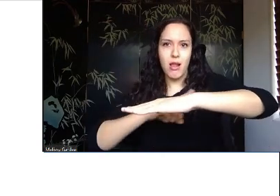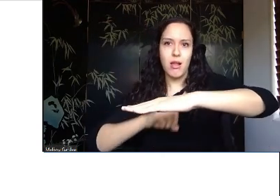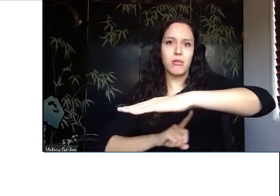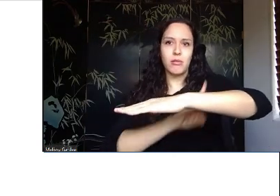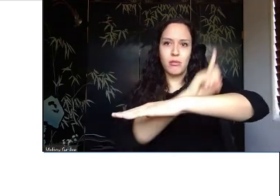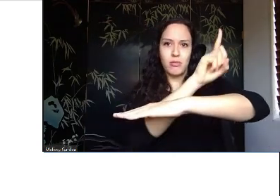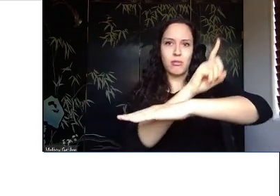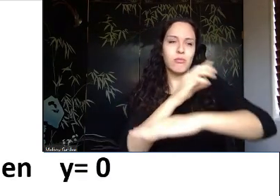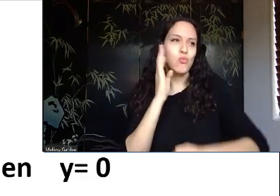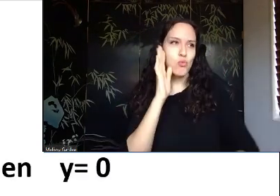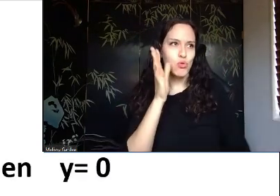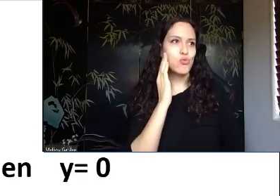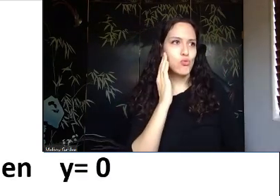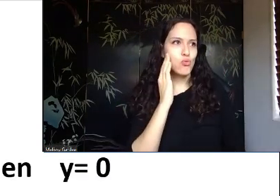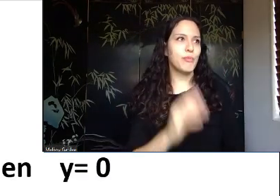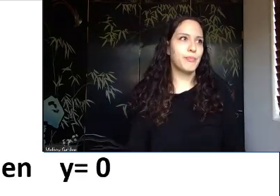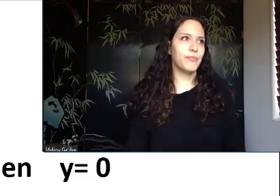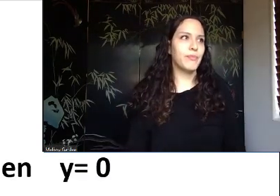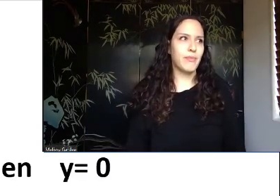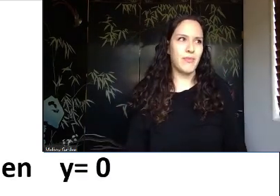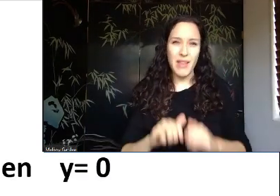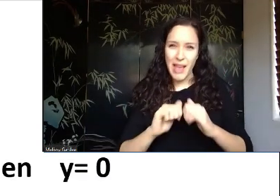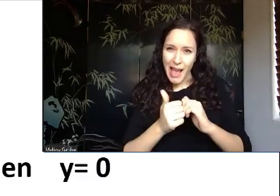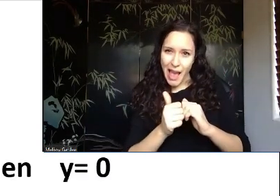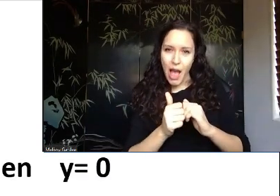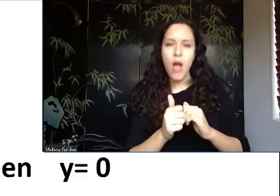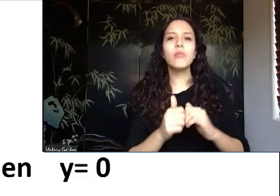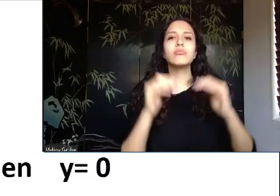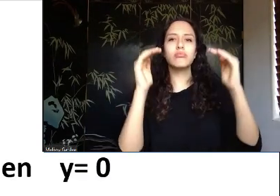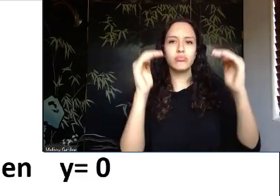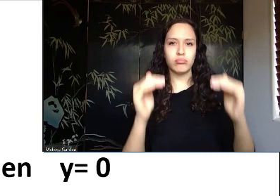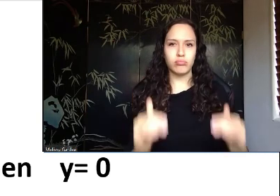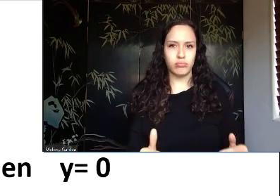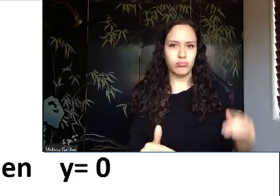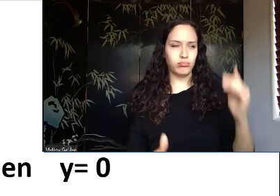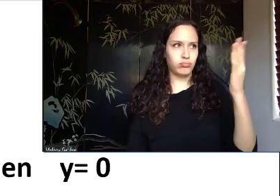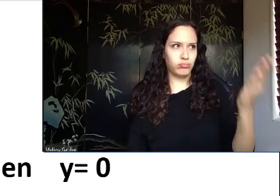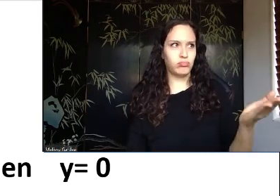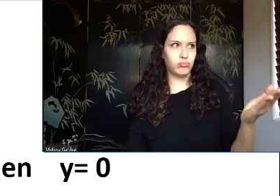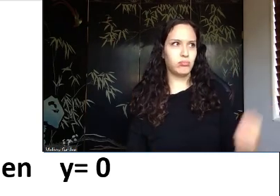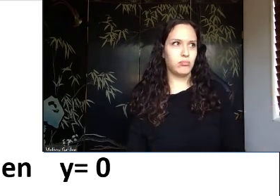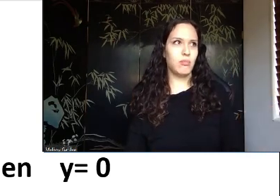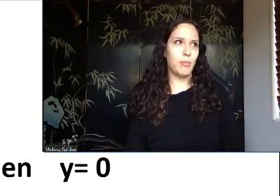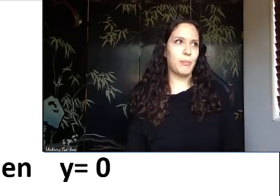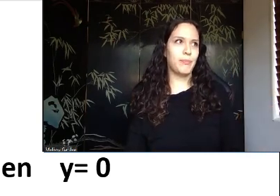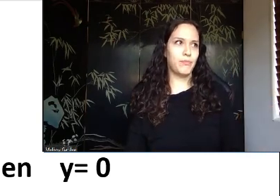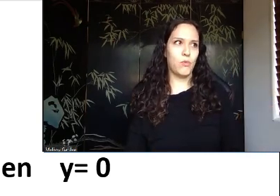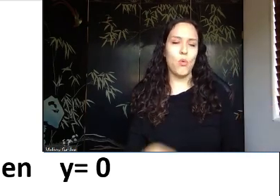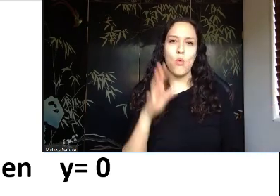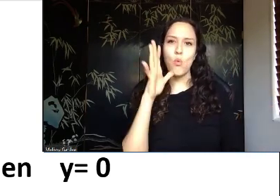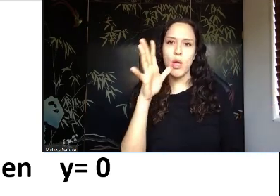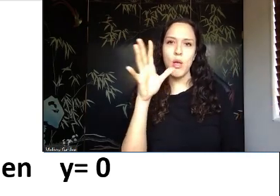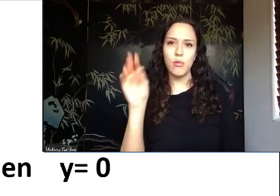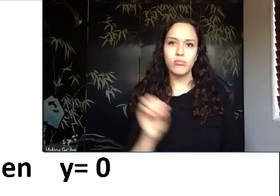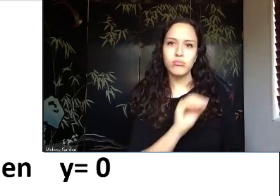Okay, so here are the steps to finding those x and y intercepts. You're going to plug in